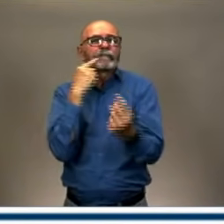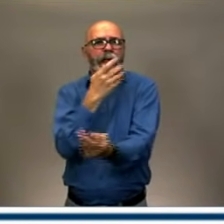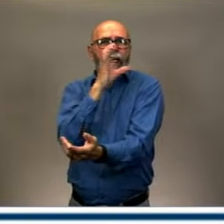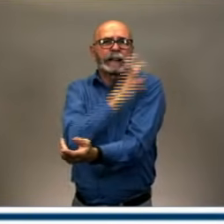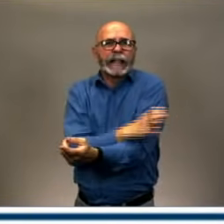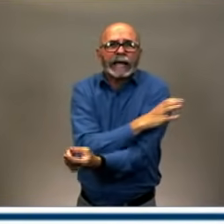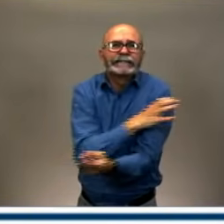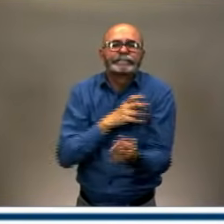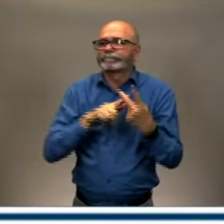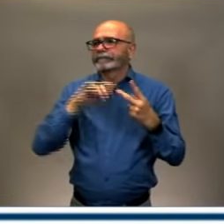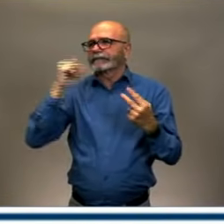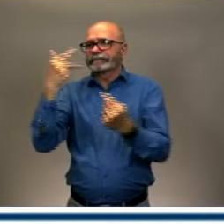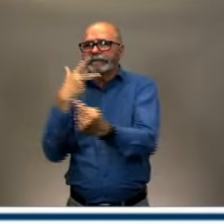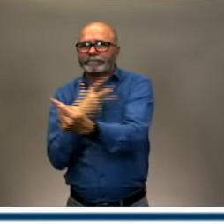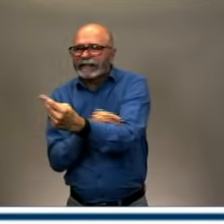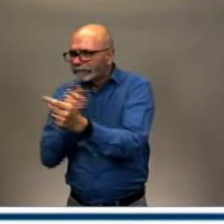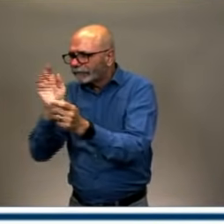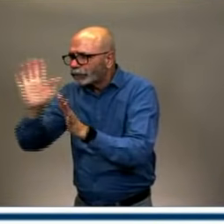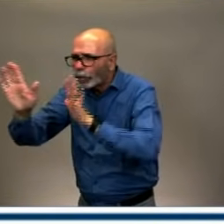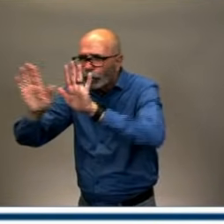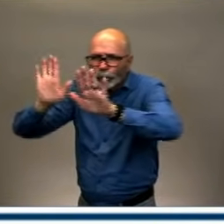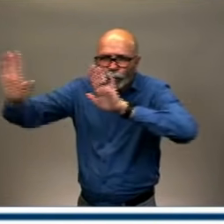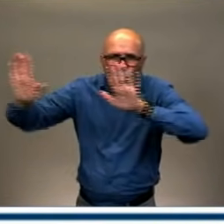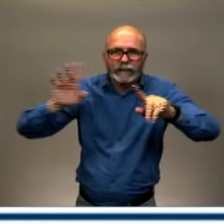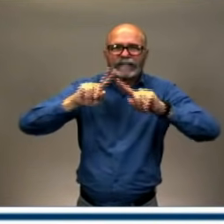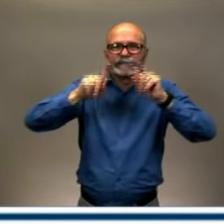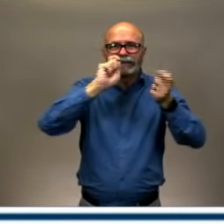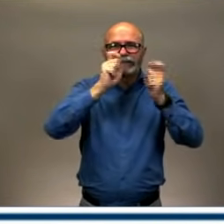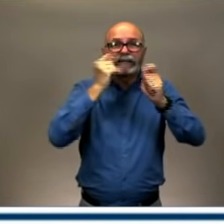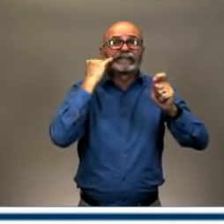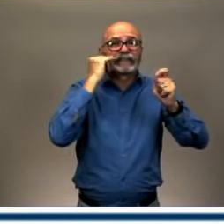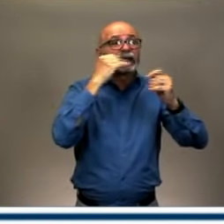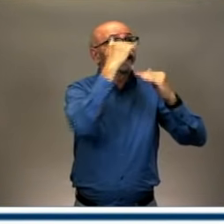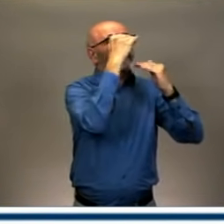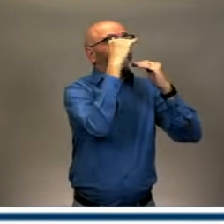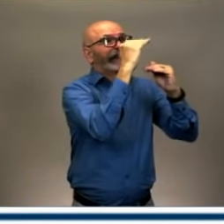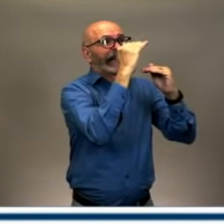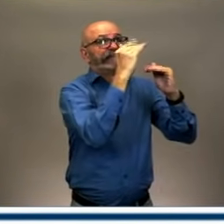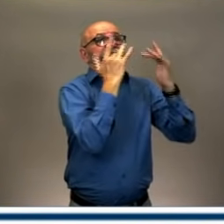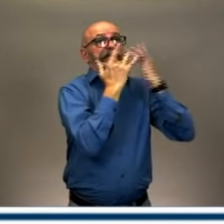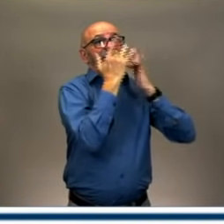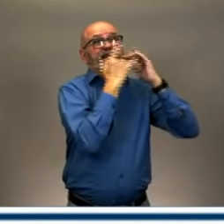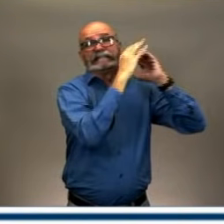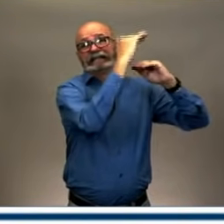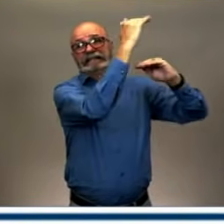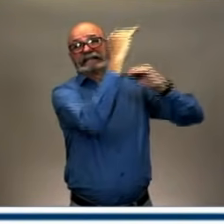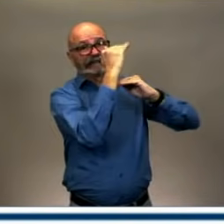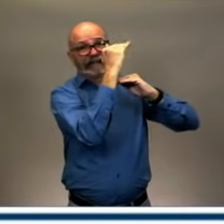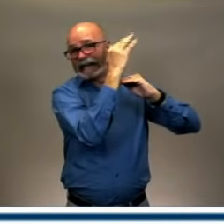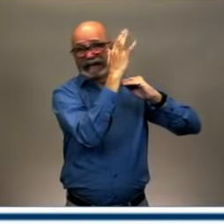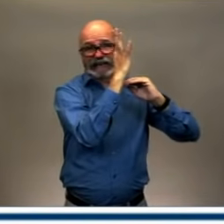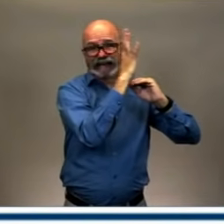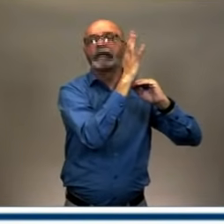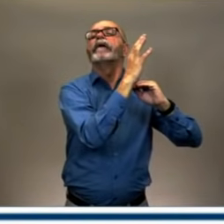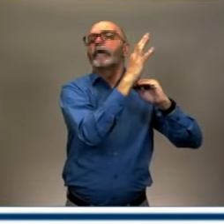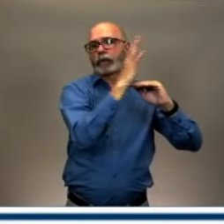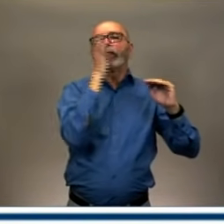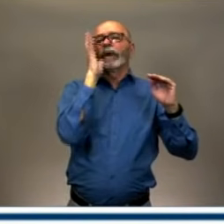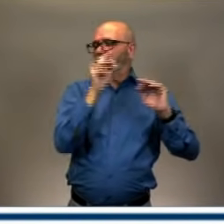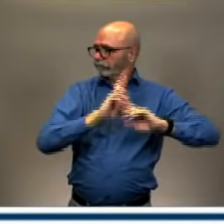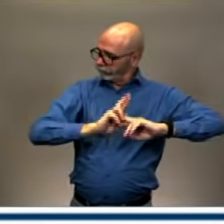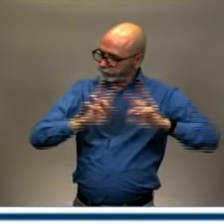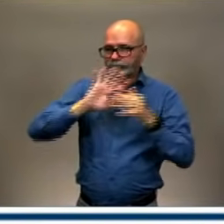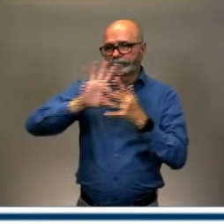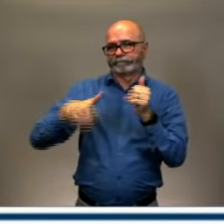in phase 1. So when we have limited amount of vaccine, and what that does is puts us in a position to be ready when we